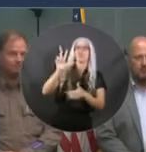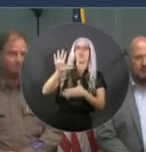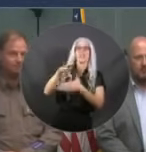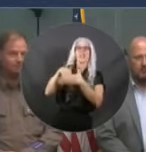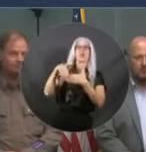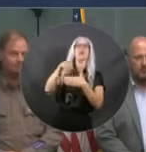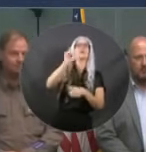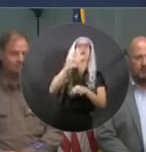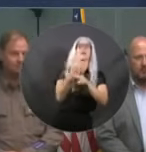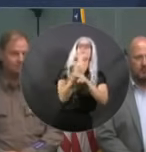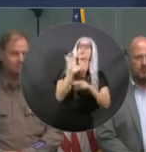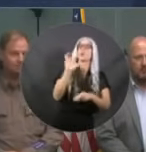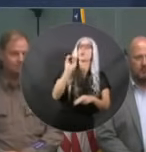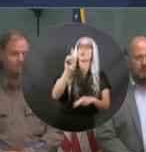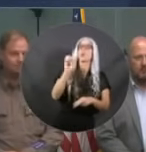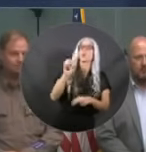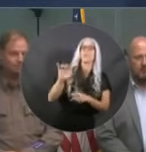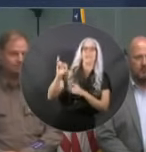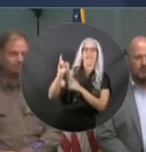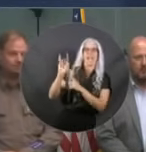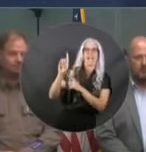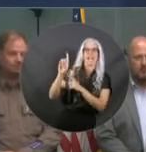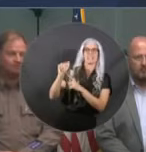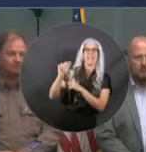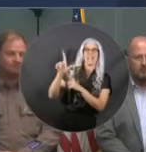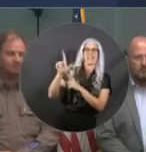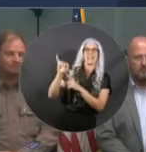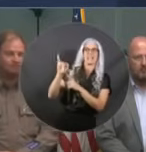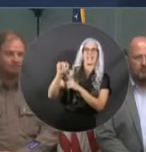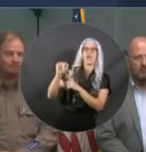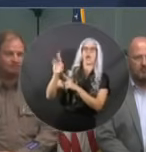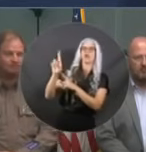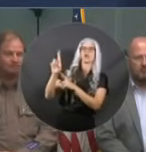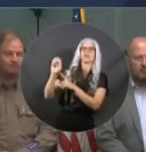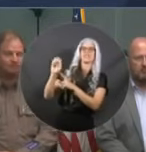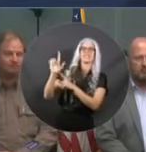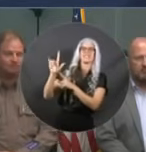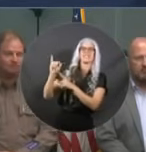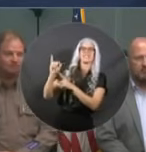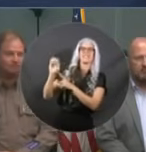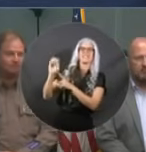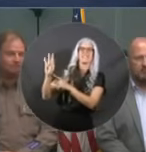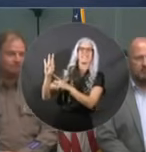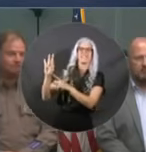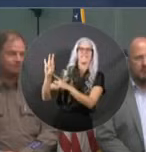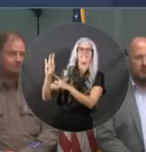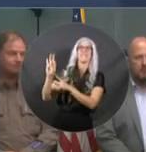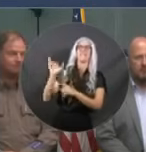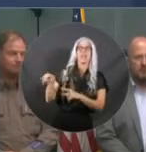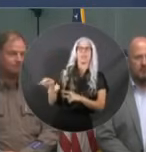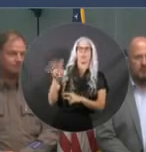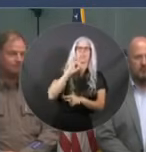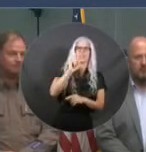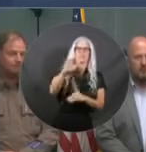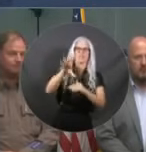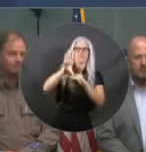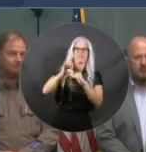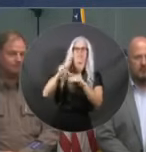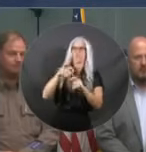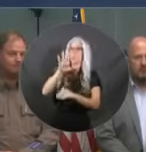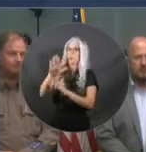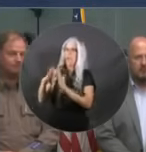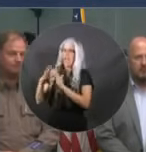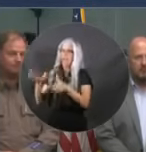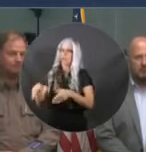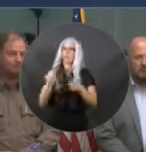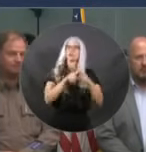be able to claim that. So we want to thank Uber for stepping up and helping. We have all 8 urban search and rescue teams with